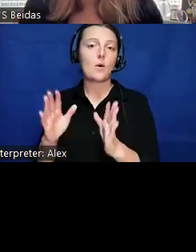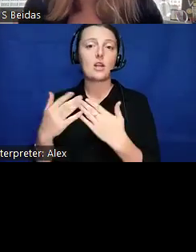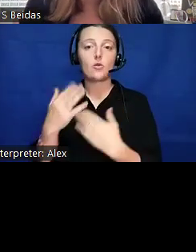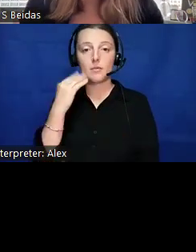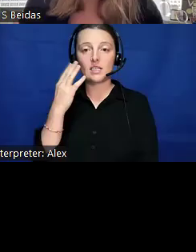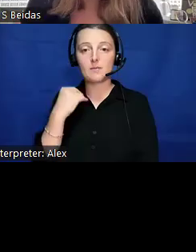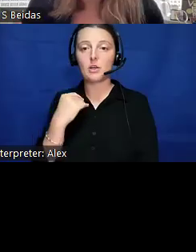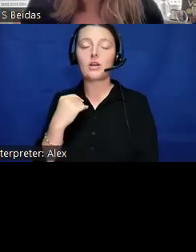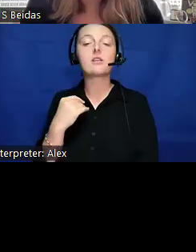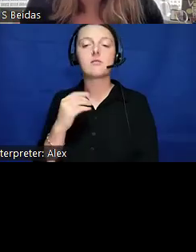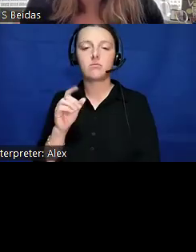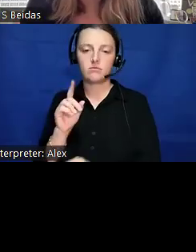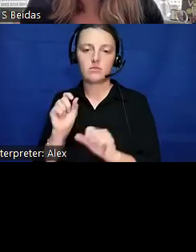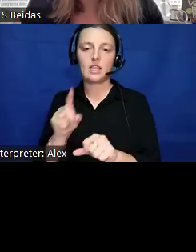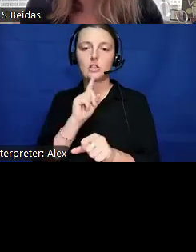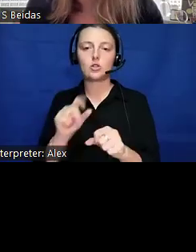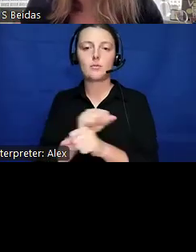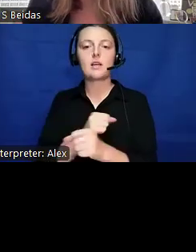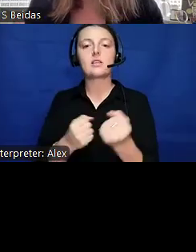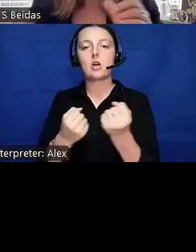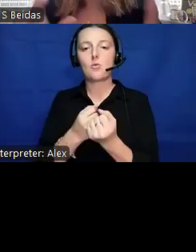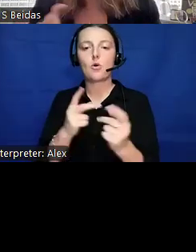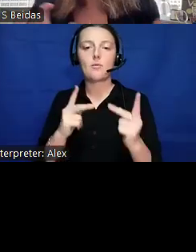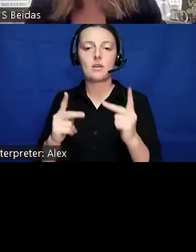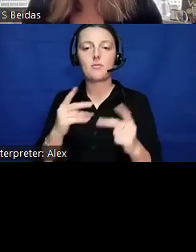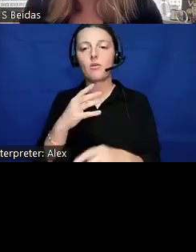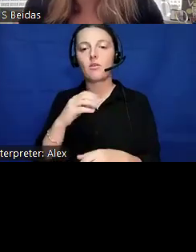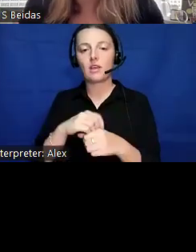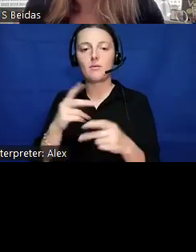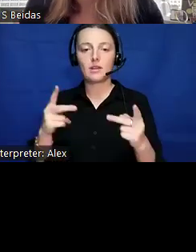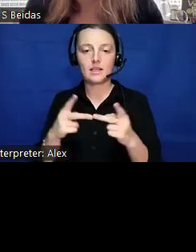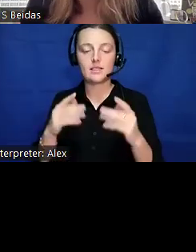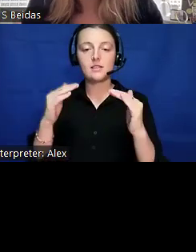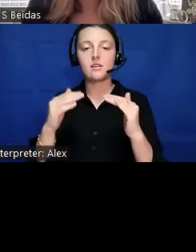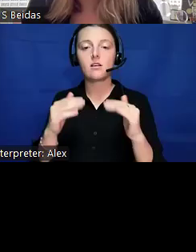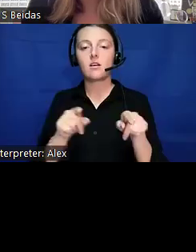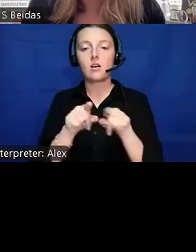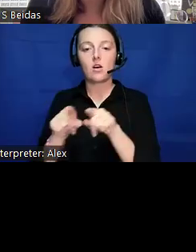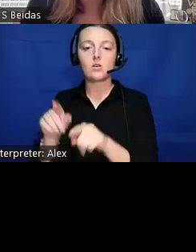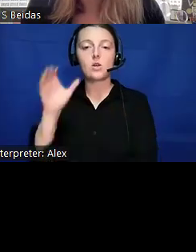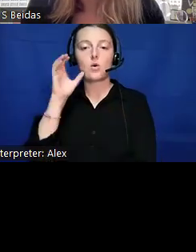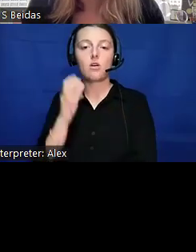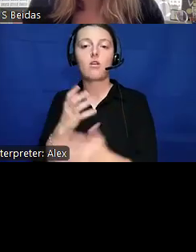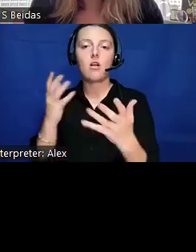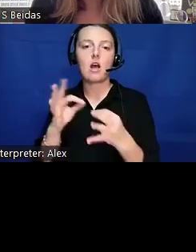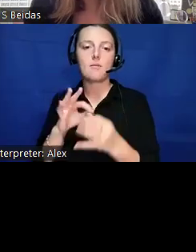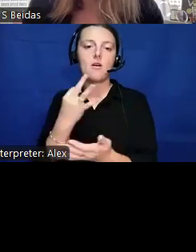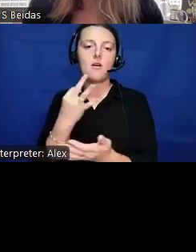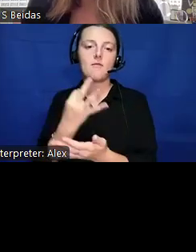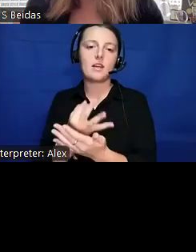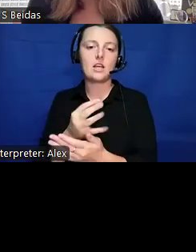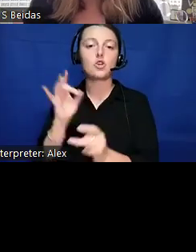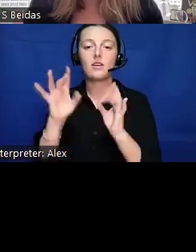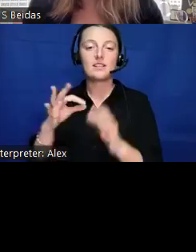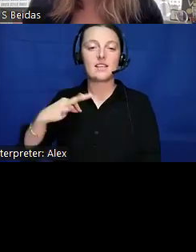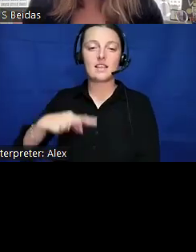do the thing. And we also heard a lot about financial incentives, which tracks back to that research I shared with you about the financial strain.